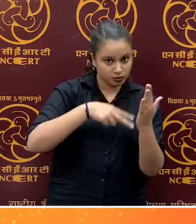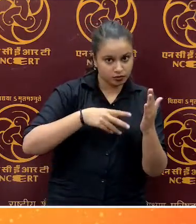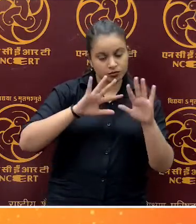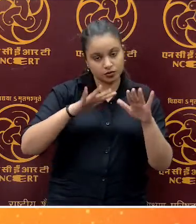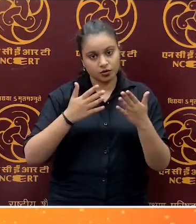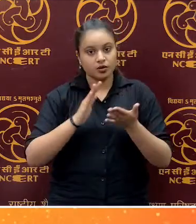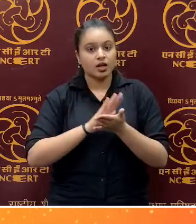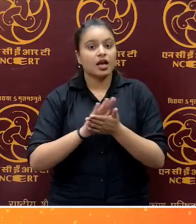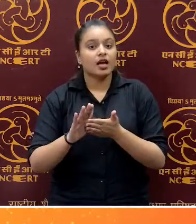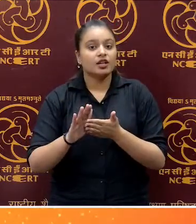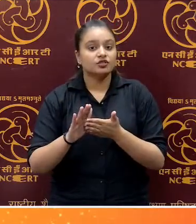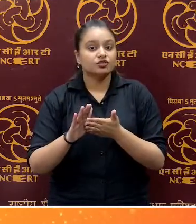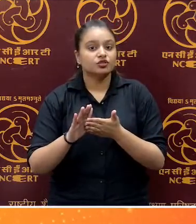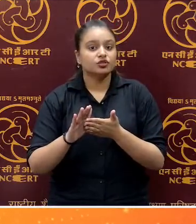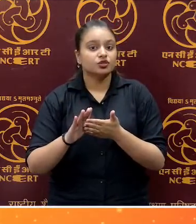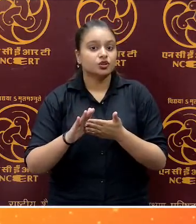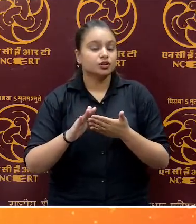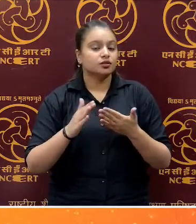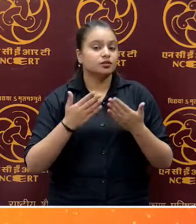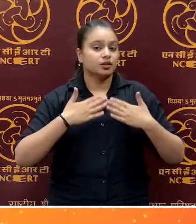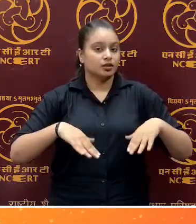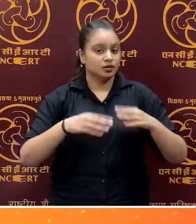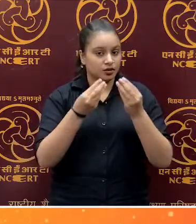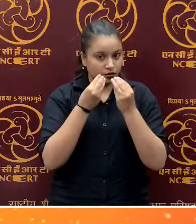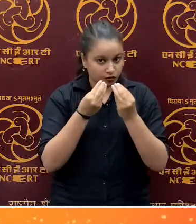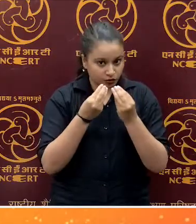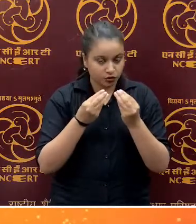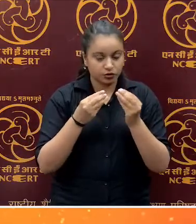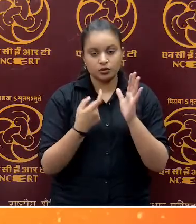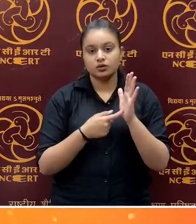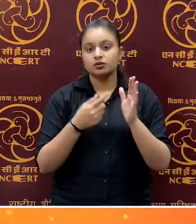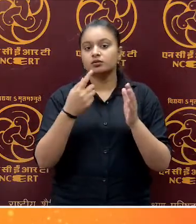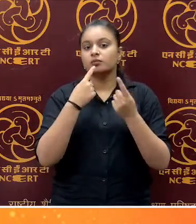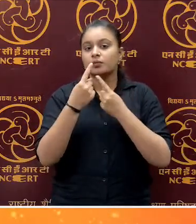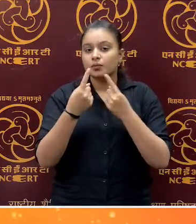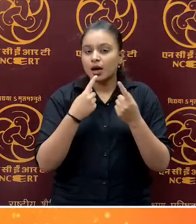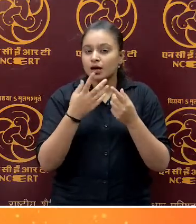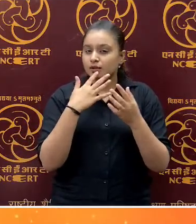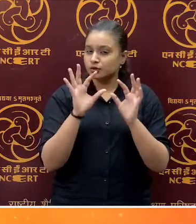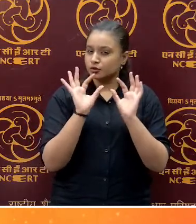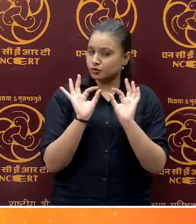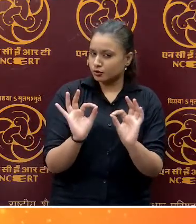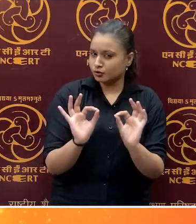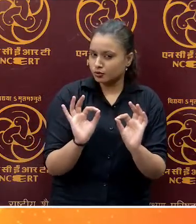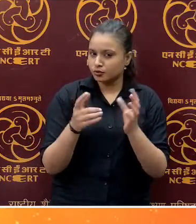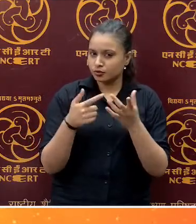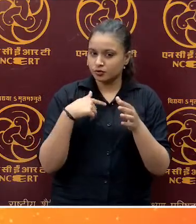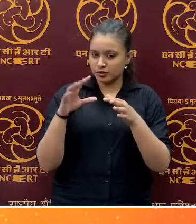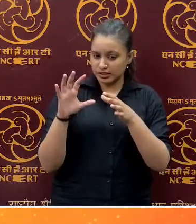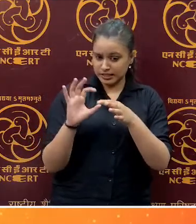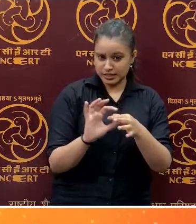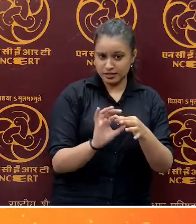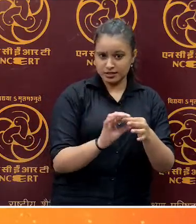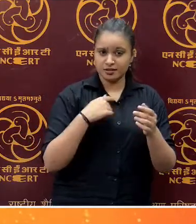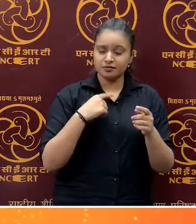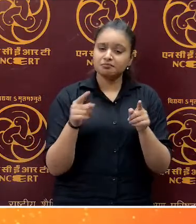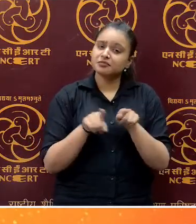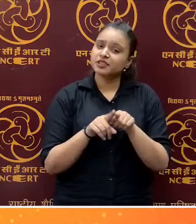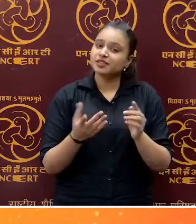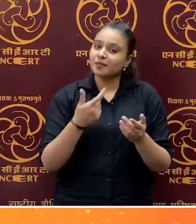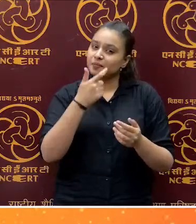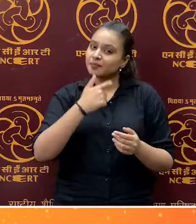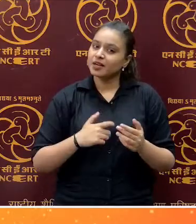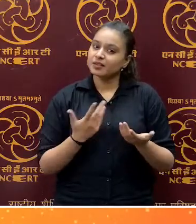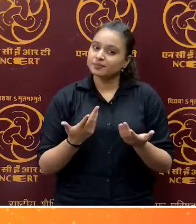food. Again an E, enjoys singing, and T talks politely. I mean, how do you know that these are so relatable to me? Yes, I knew it